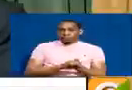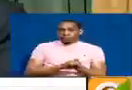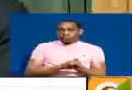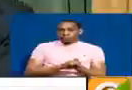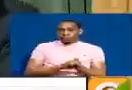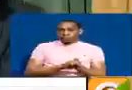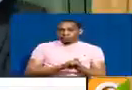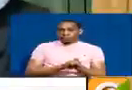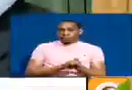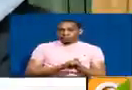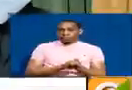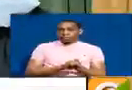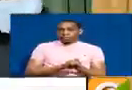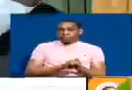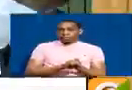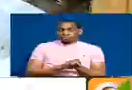dissenting.